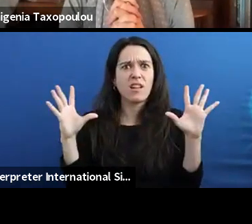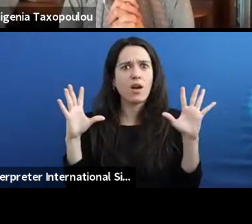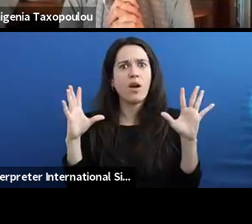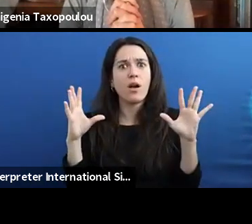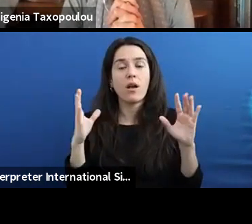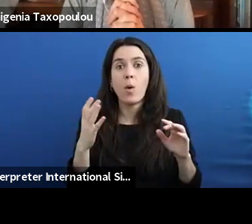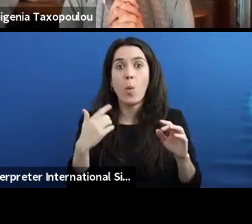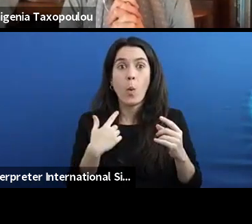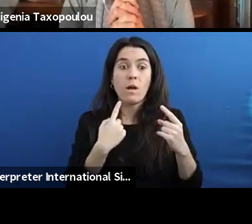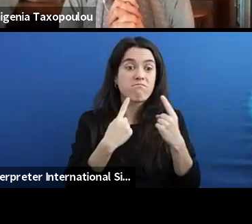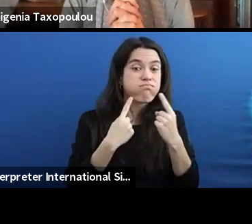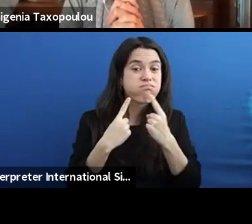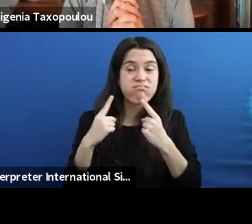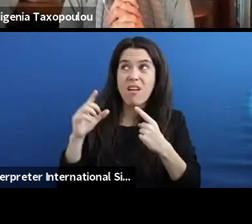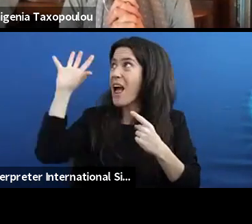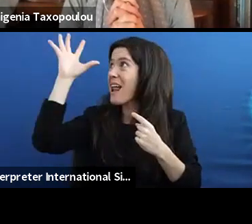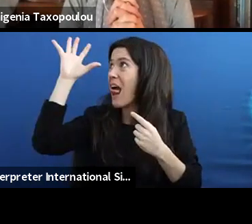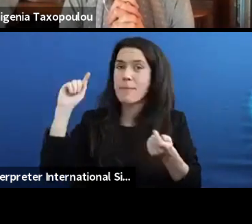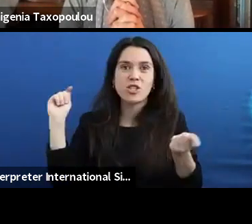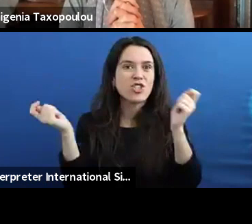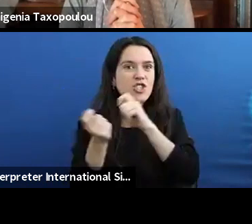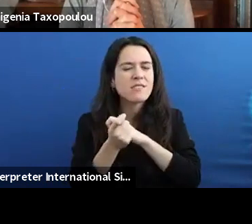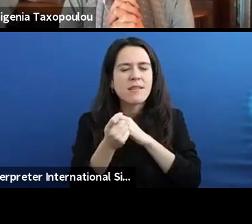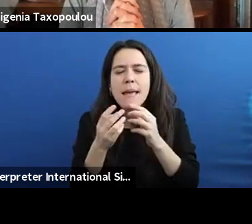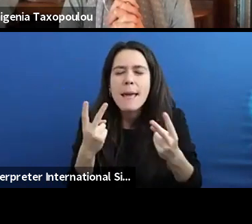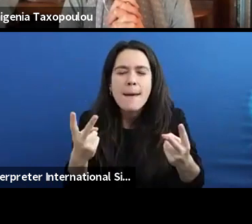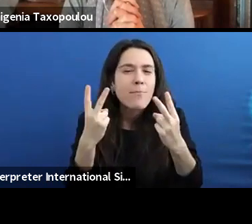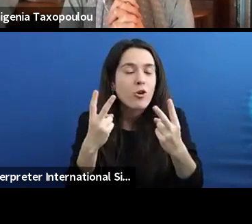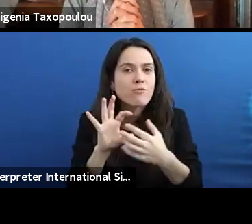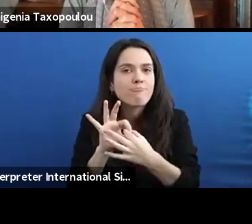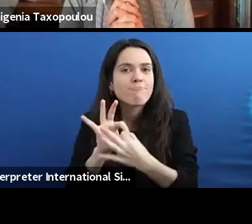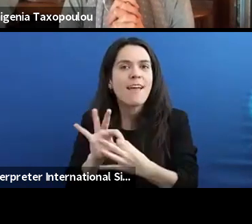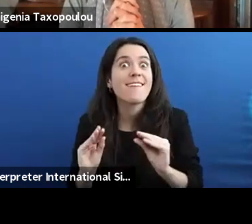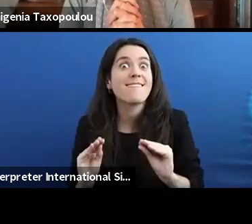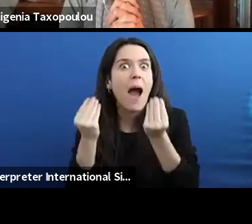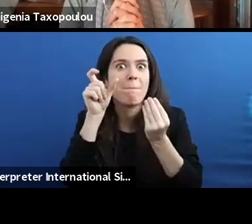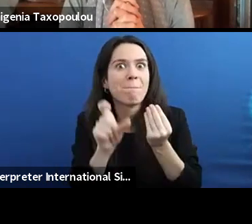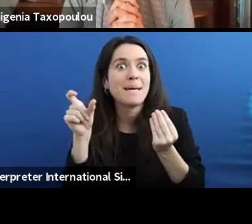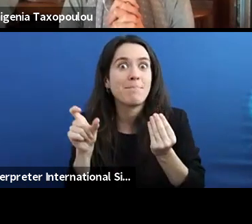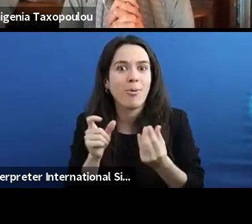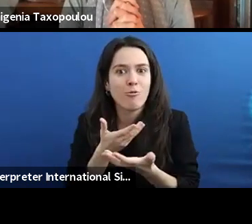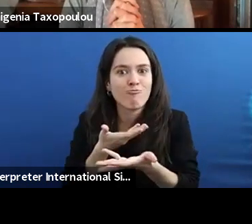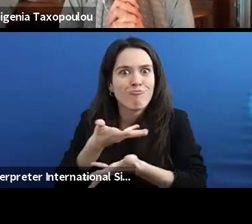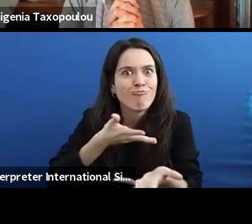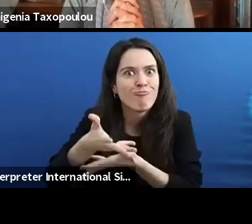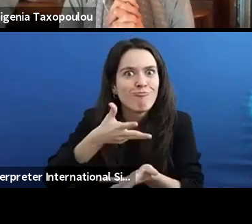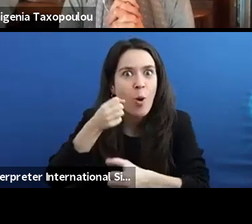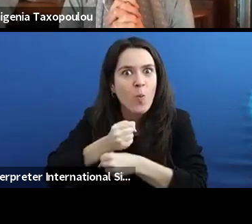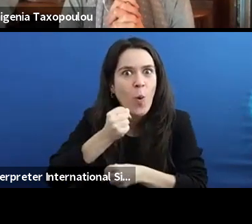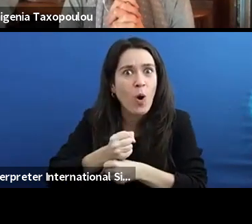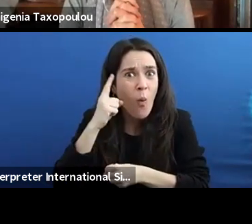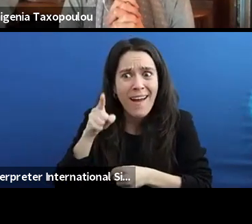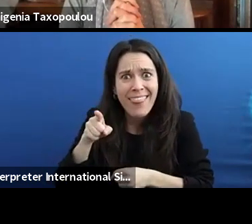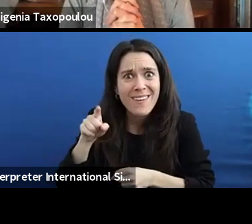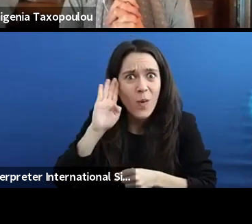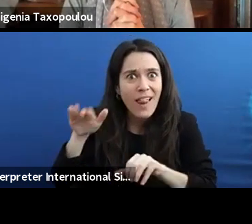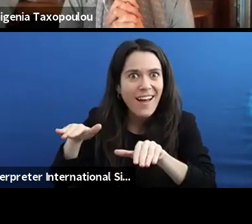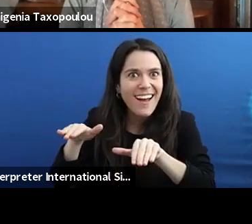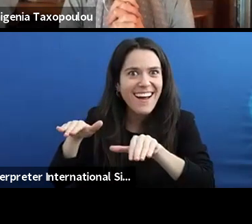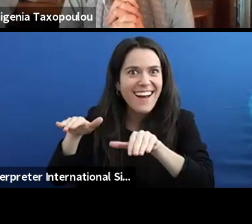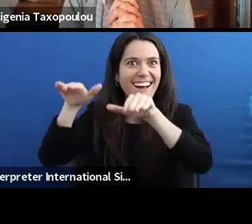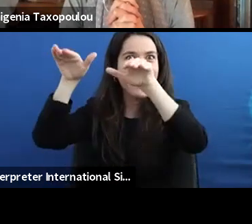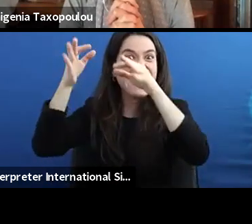climate change, is to work with young people. It's my strong belief, because they are the next decision makers and those who will create